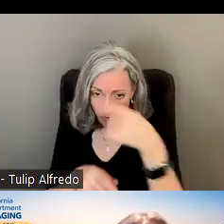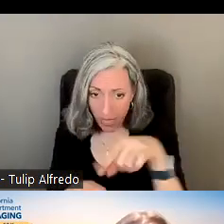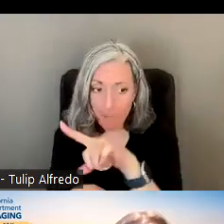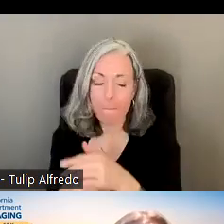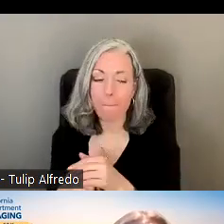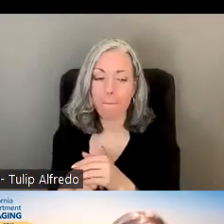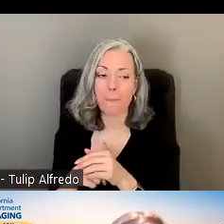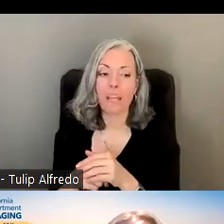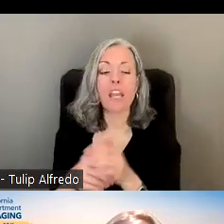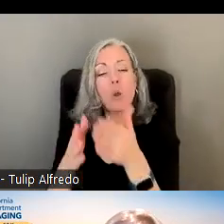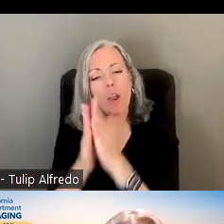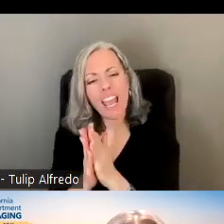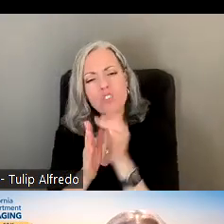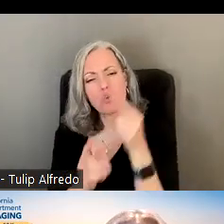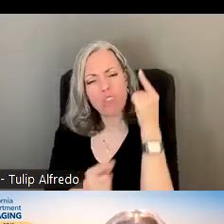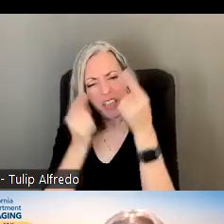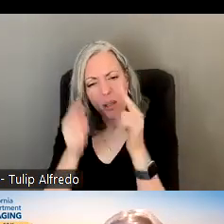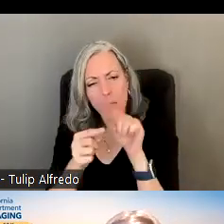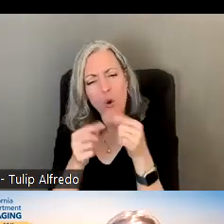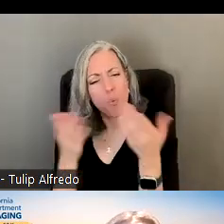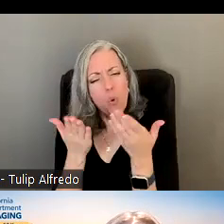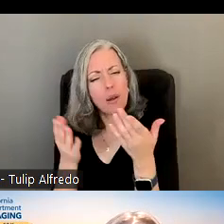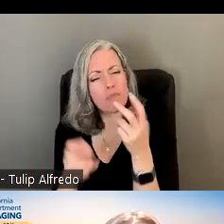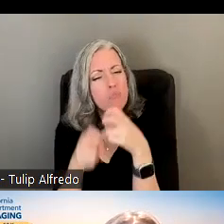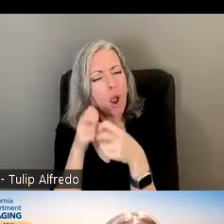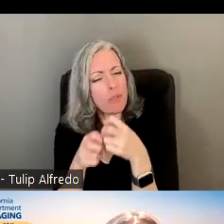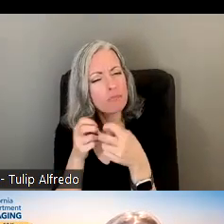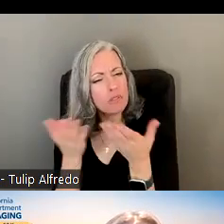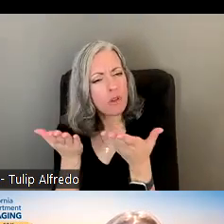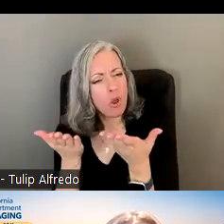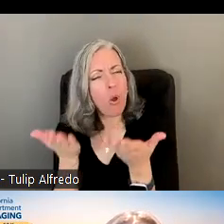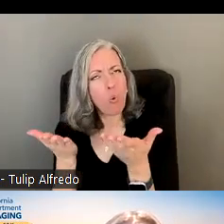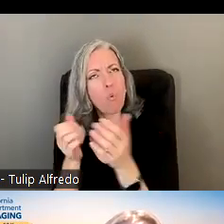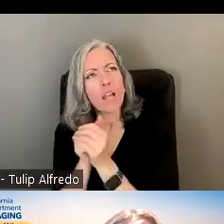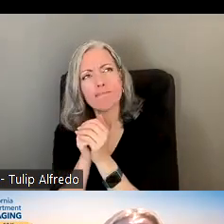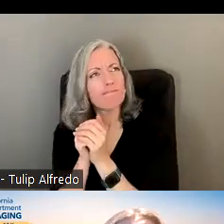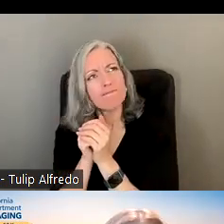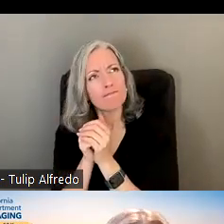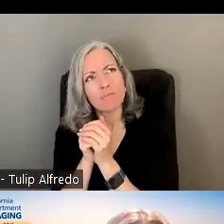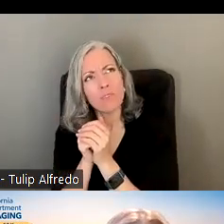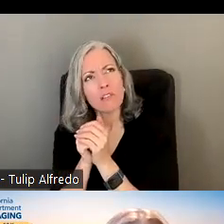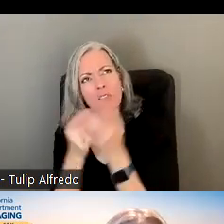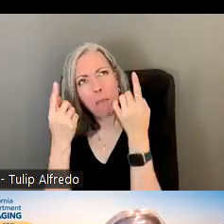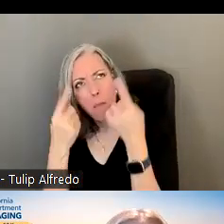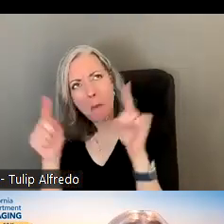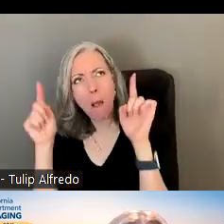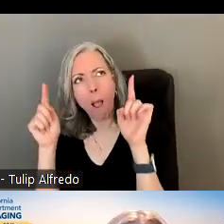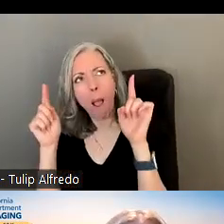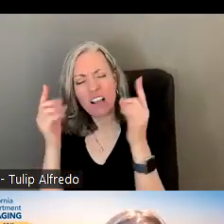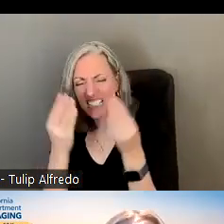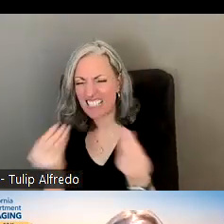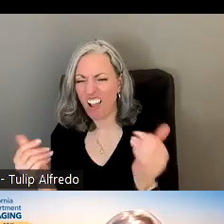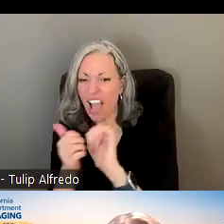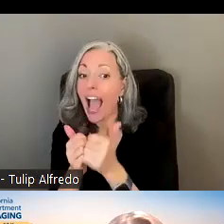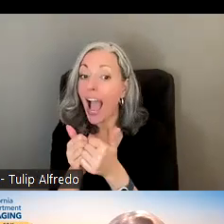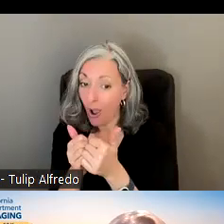members start to think about what are those problems? What are the solutions to such